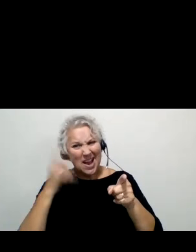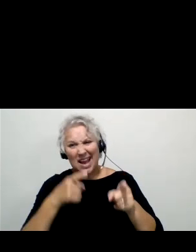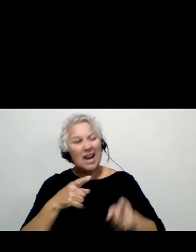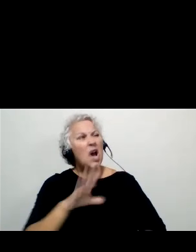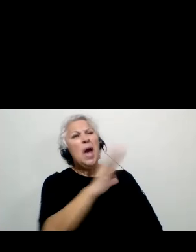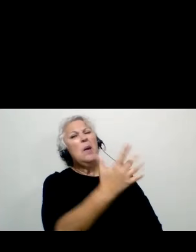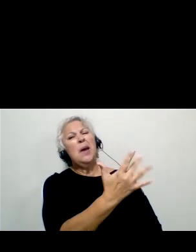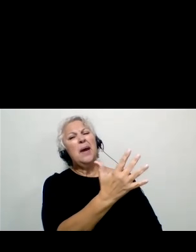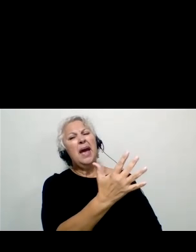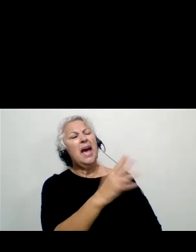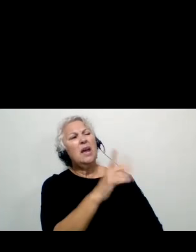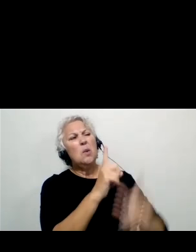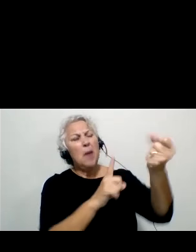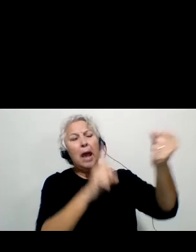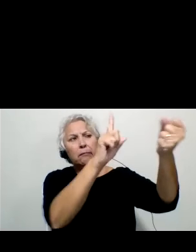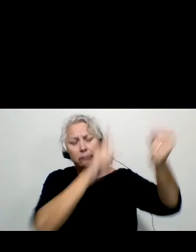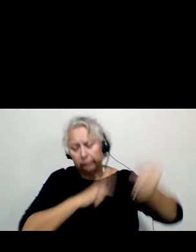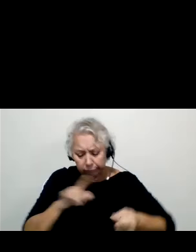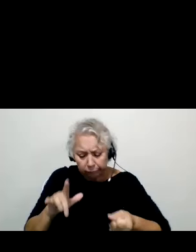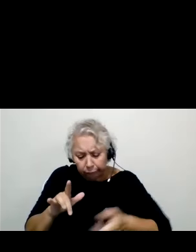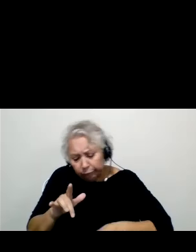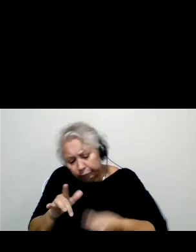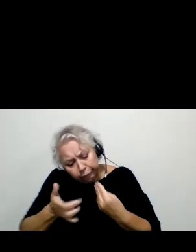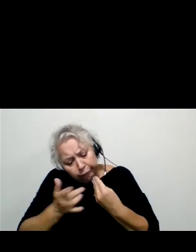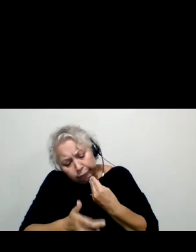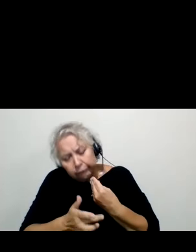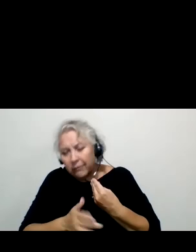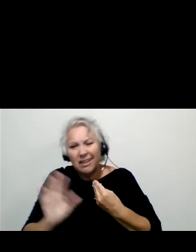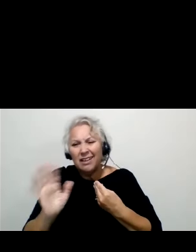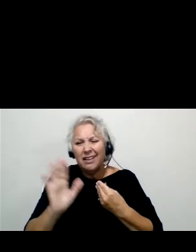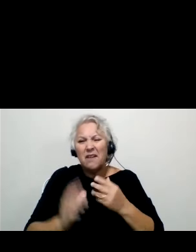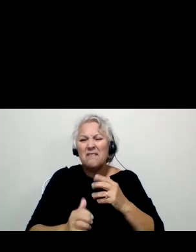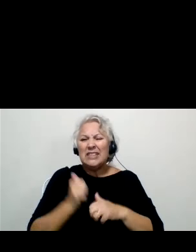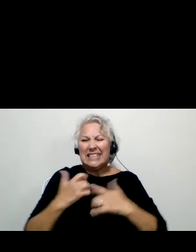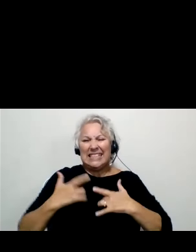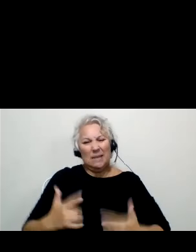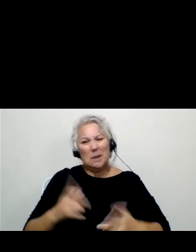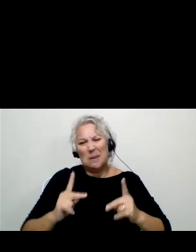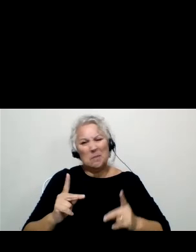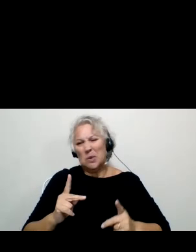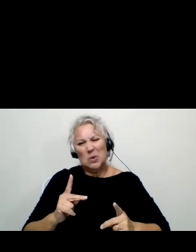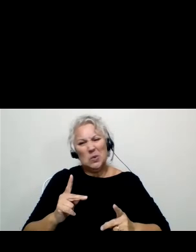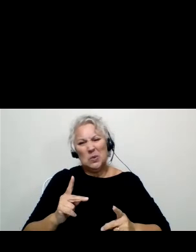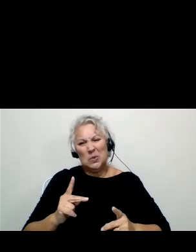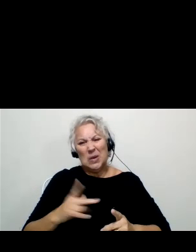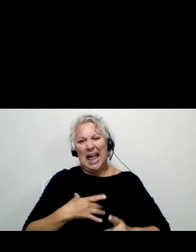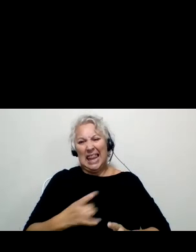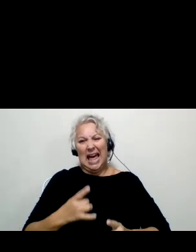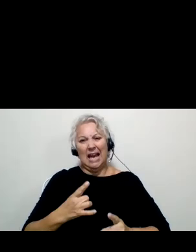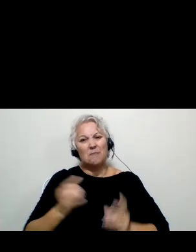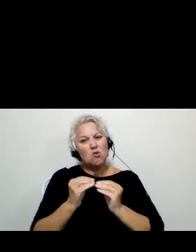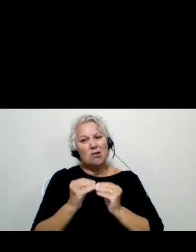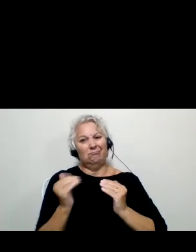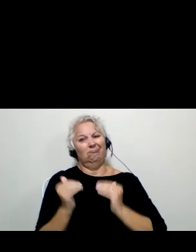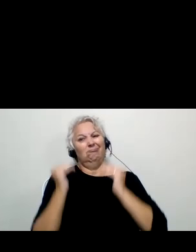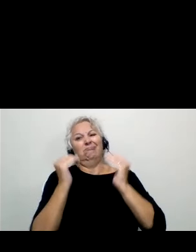wait, you got something to say? Hang on a sec, I got to switch. And so for the most part, people really, really like higher technology when it